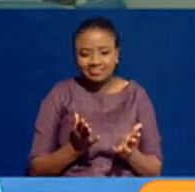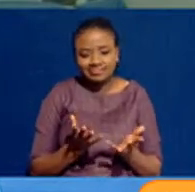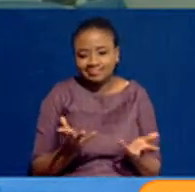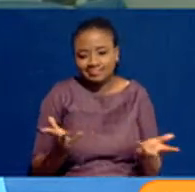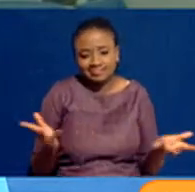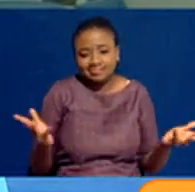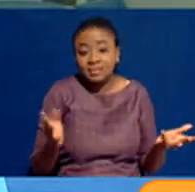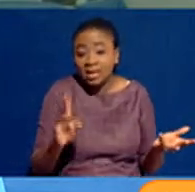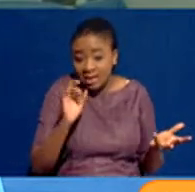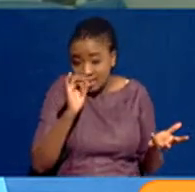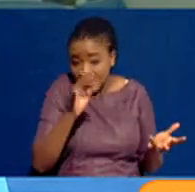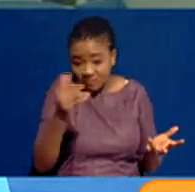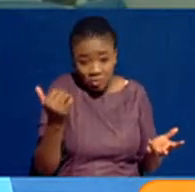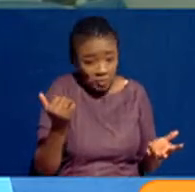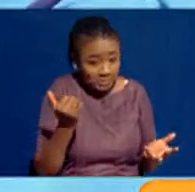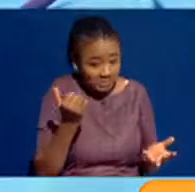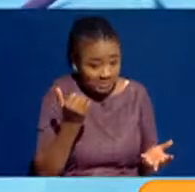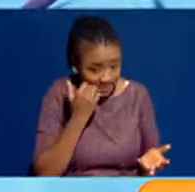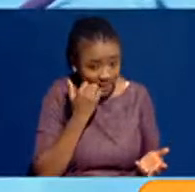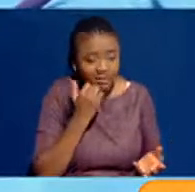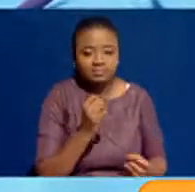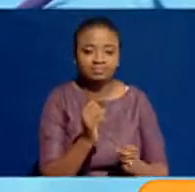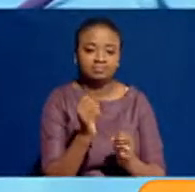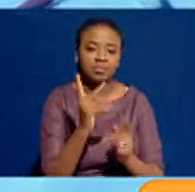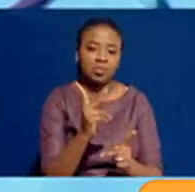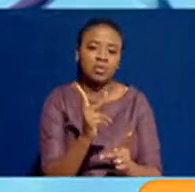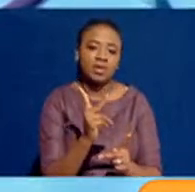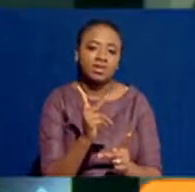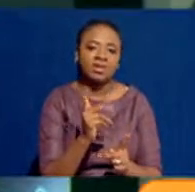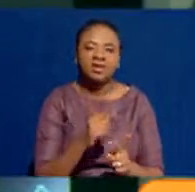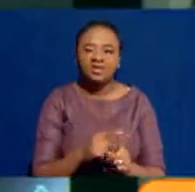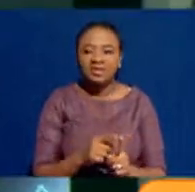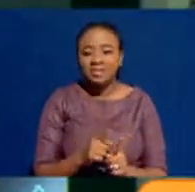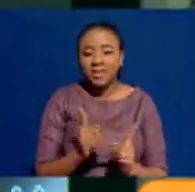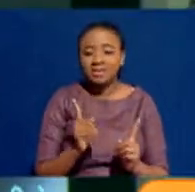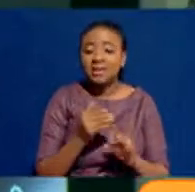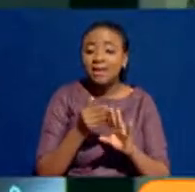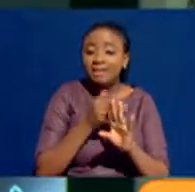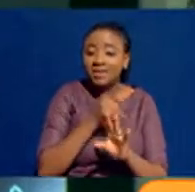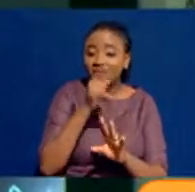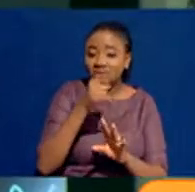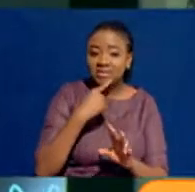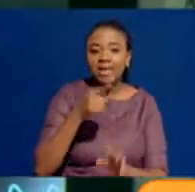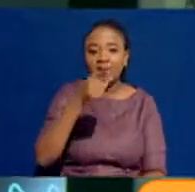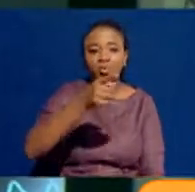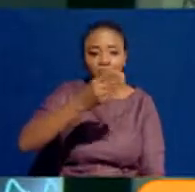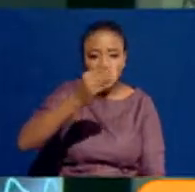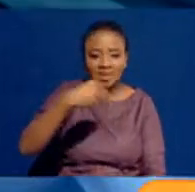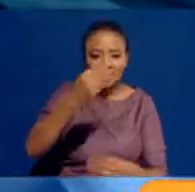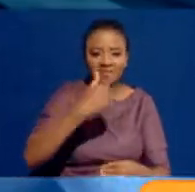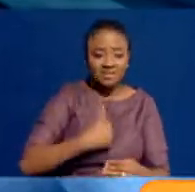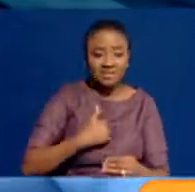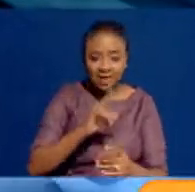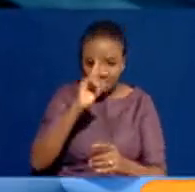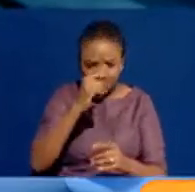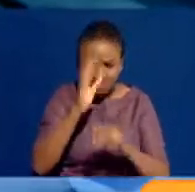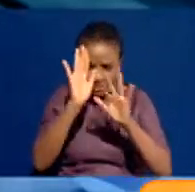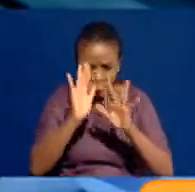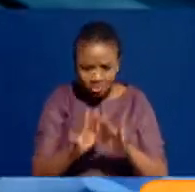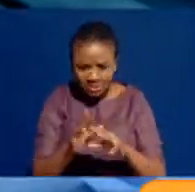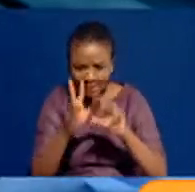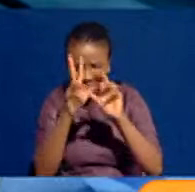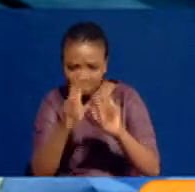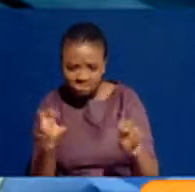make a case for it. Before you are considered for any weight loss surgery, you will undergo a complete